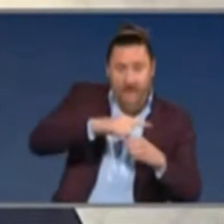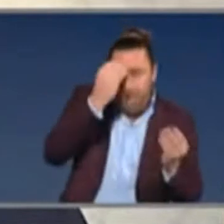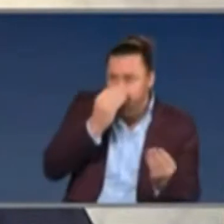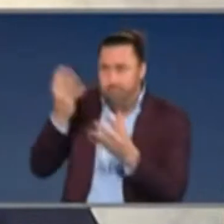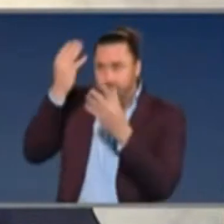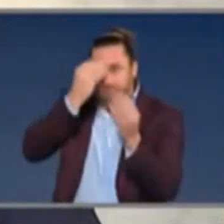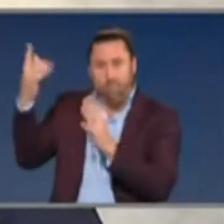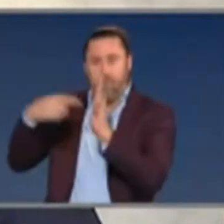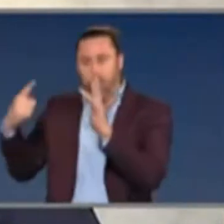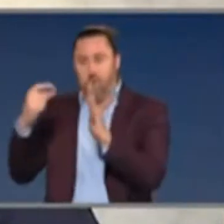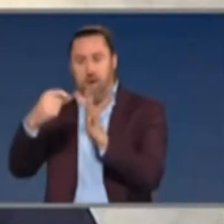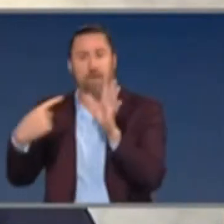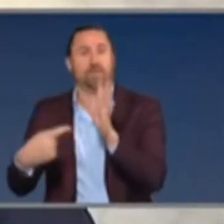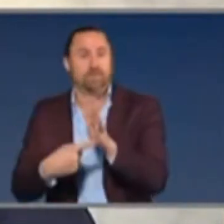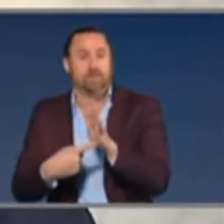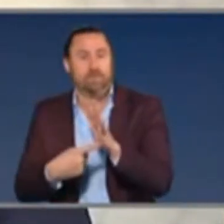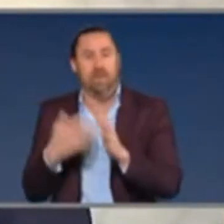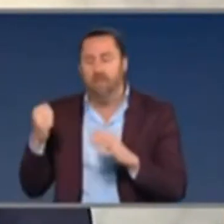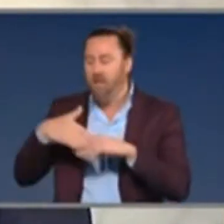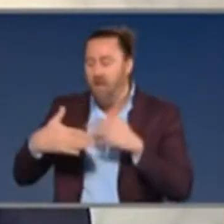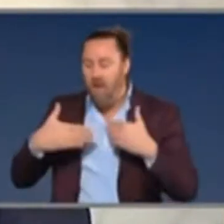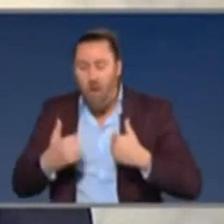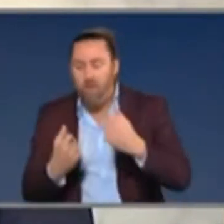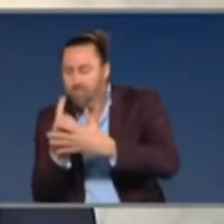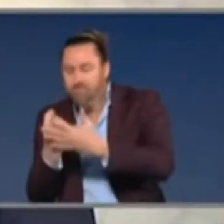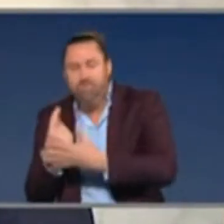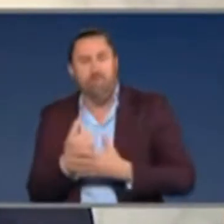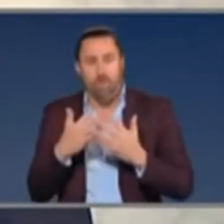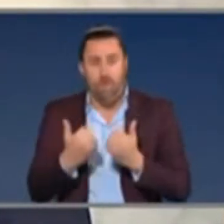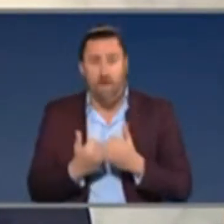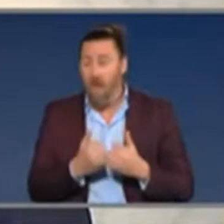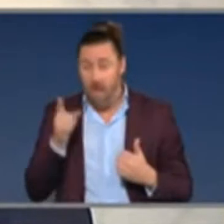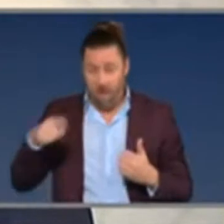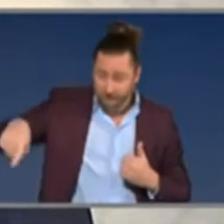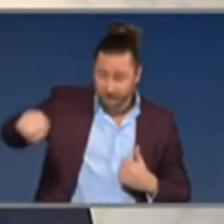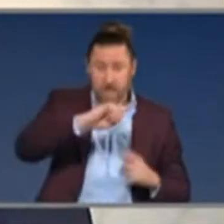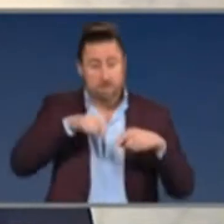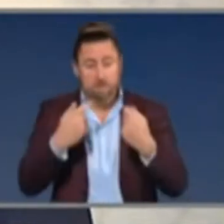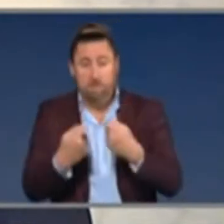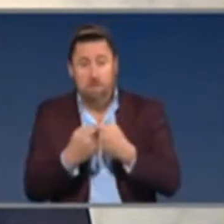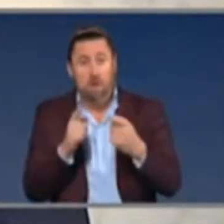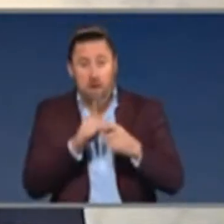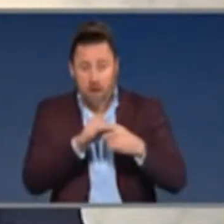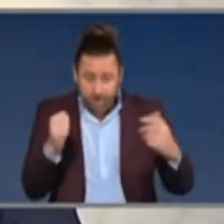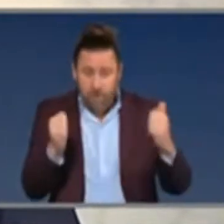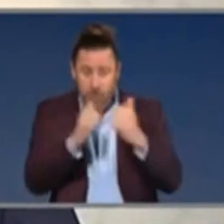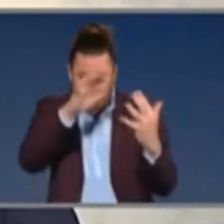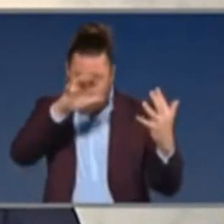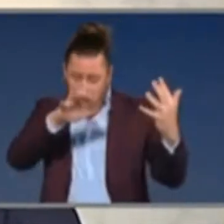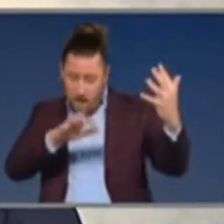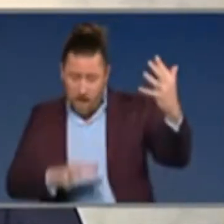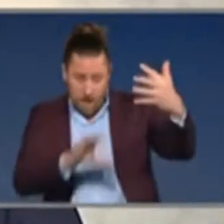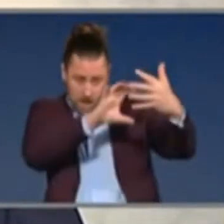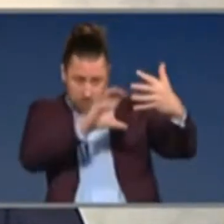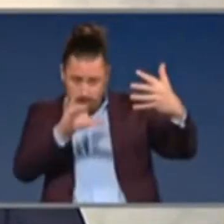the National Aboriginal Community Controlled Health Organisation worked paragraph by paragraph through the agreement until